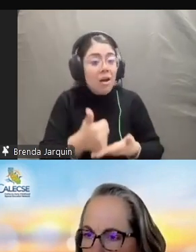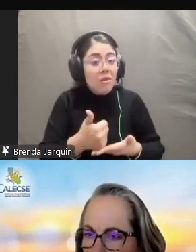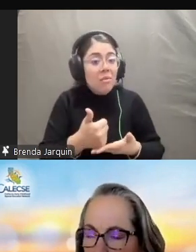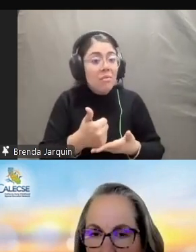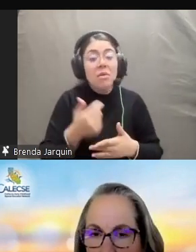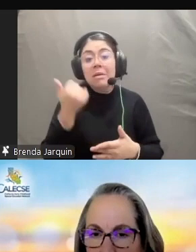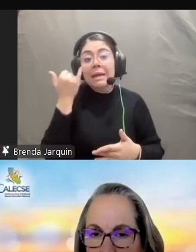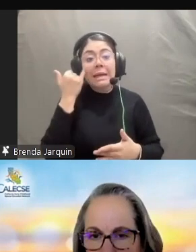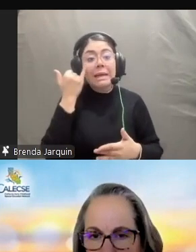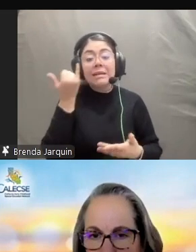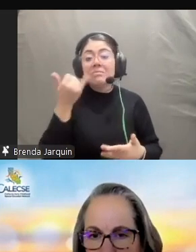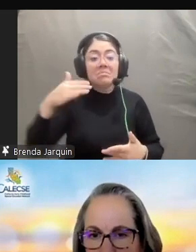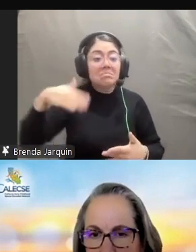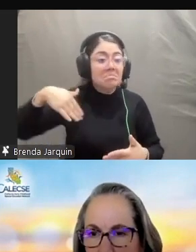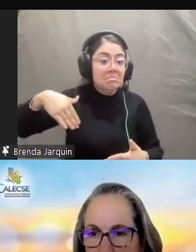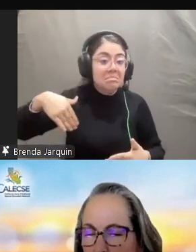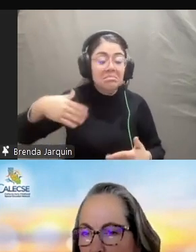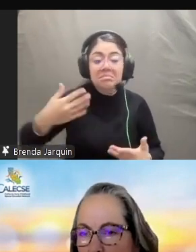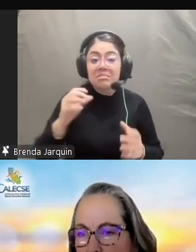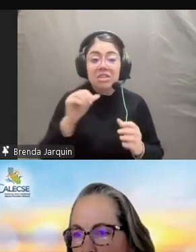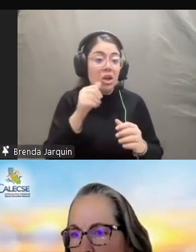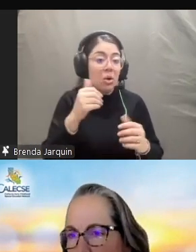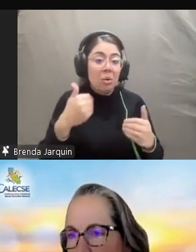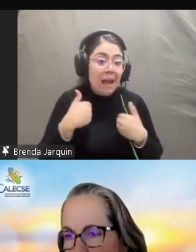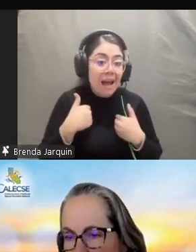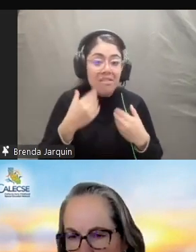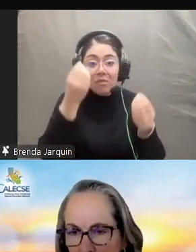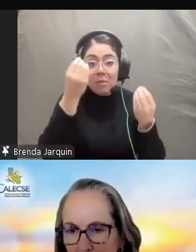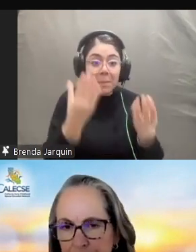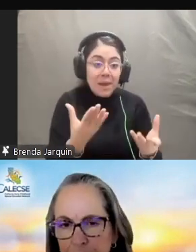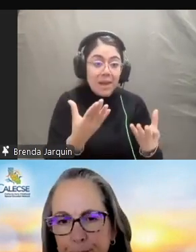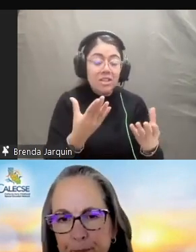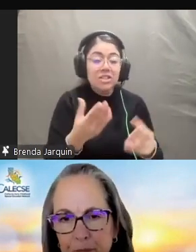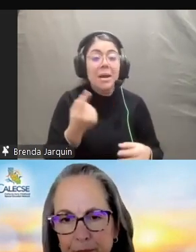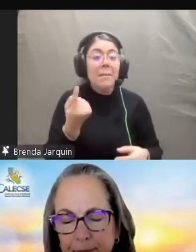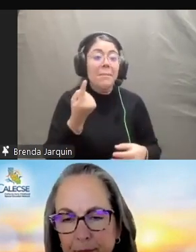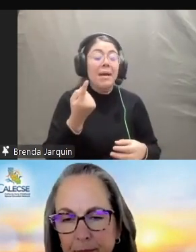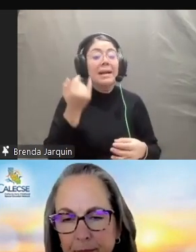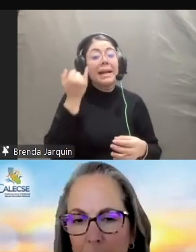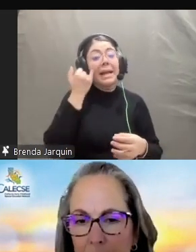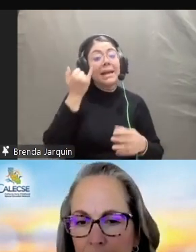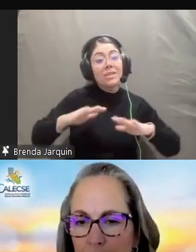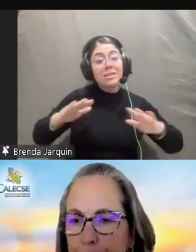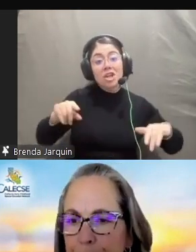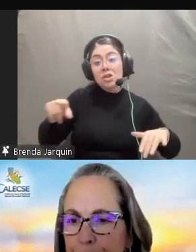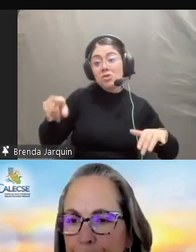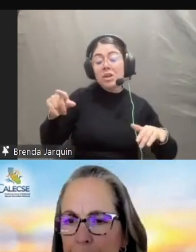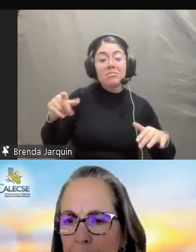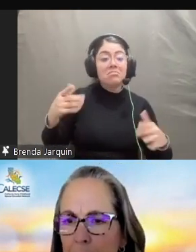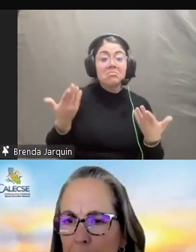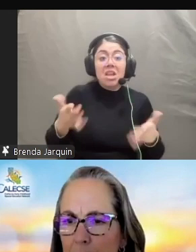but if you do already have them and they meet the requirements, then that's okay too.